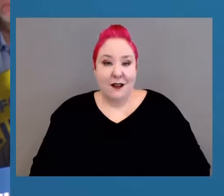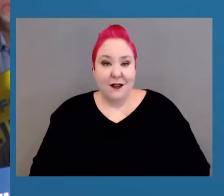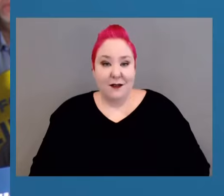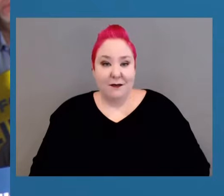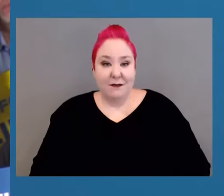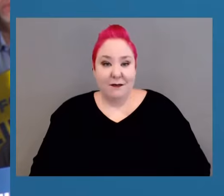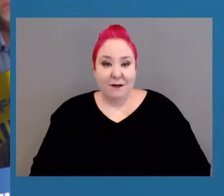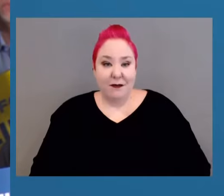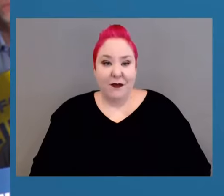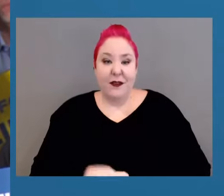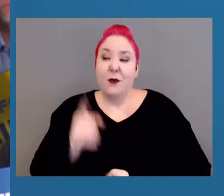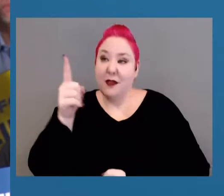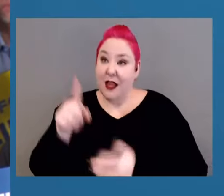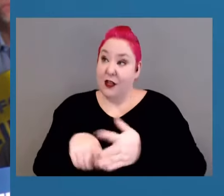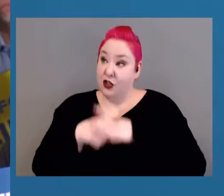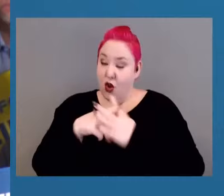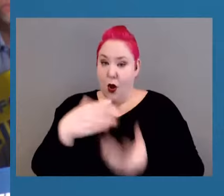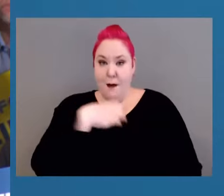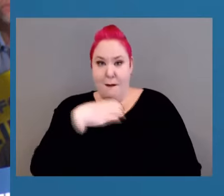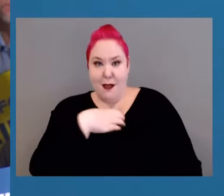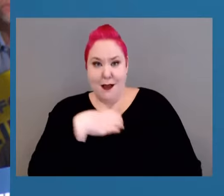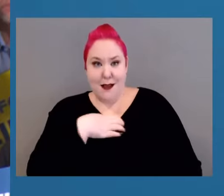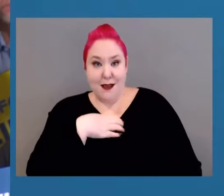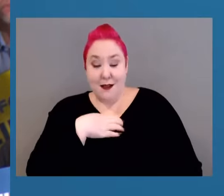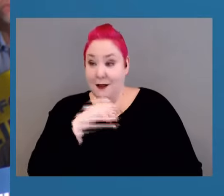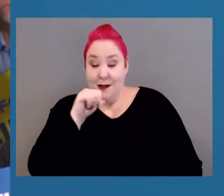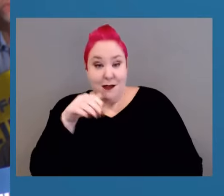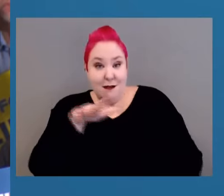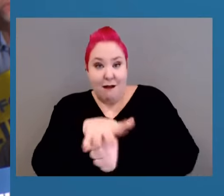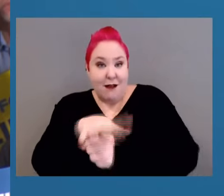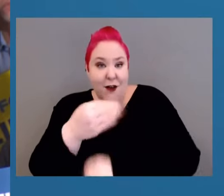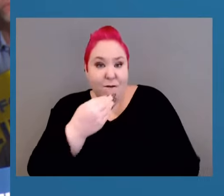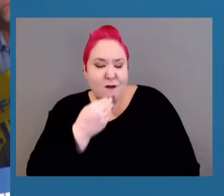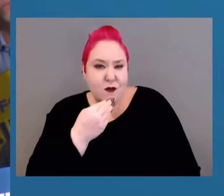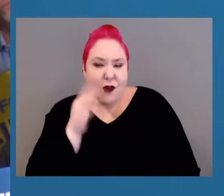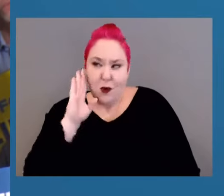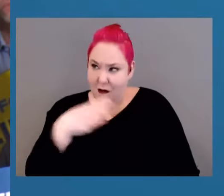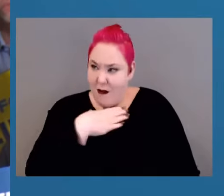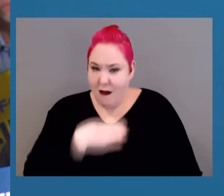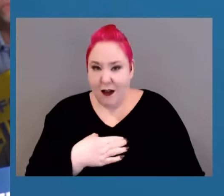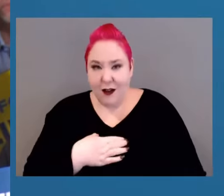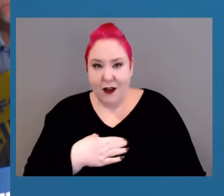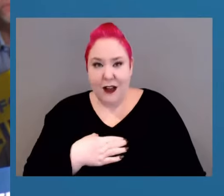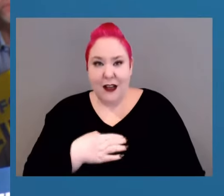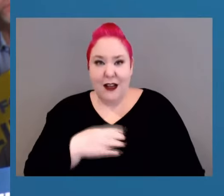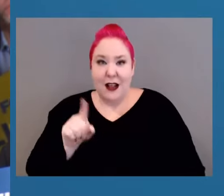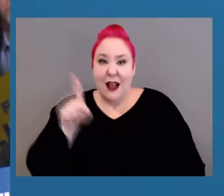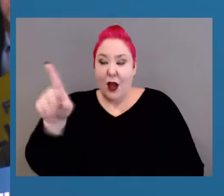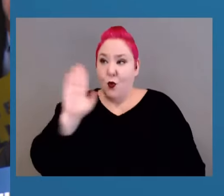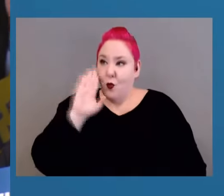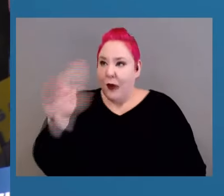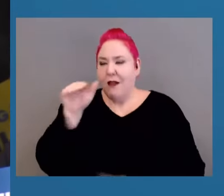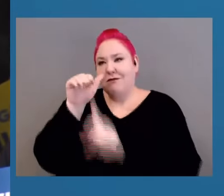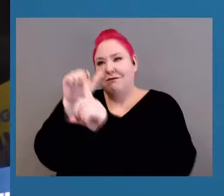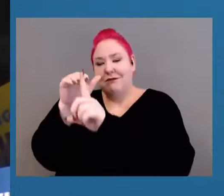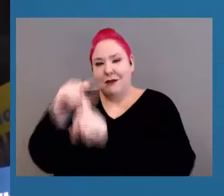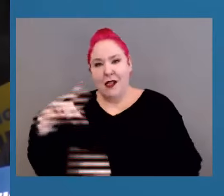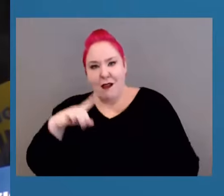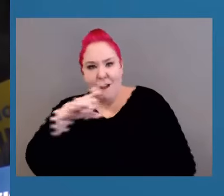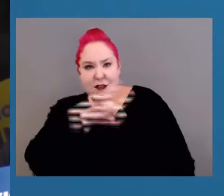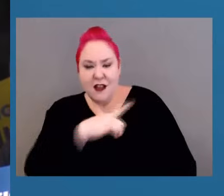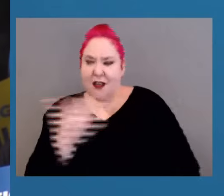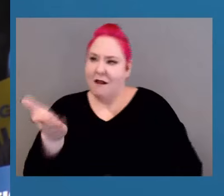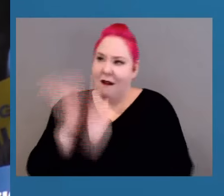start complaining about they're going hungry and going to their legislators and asking for